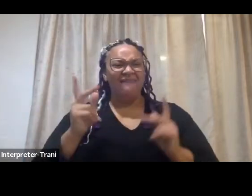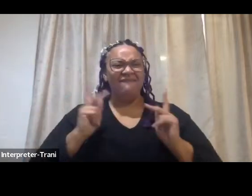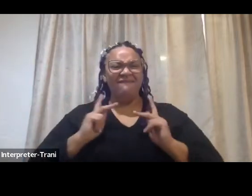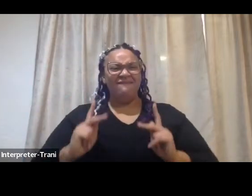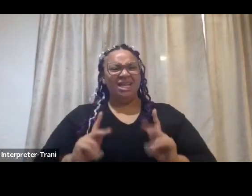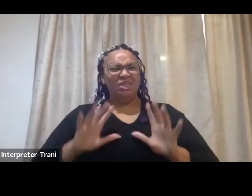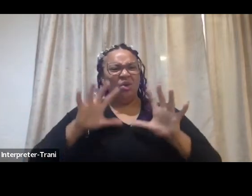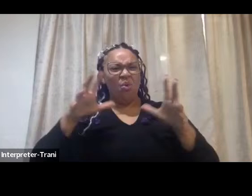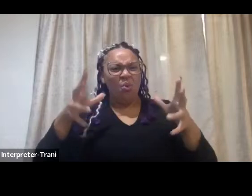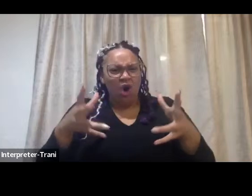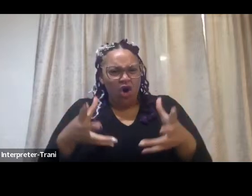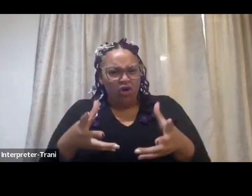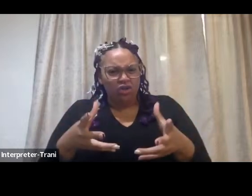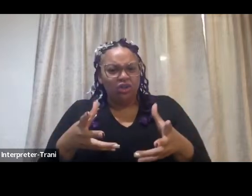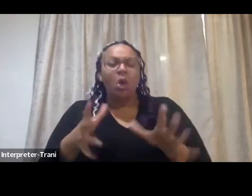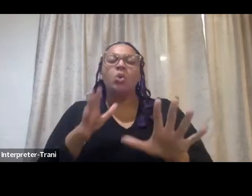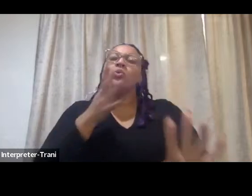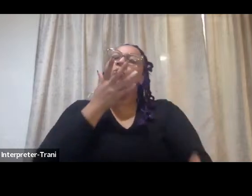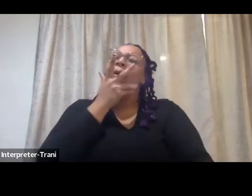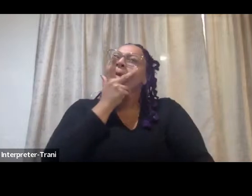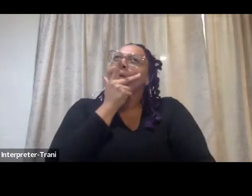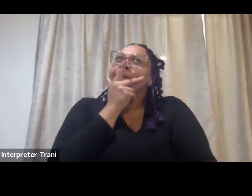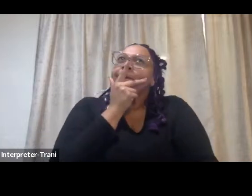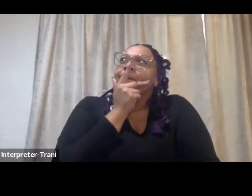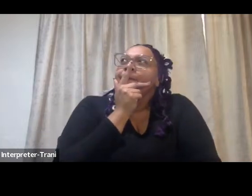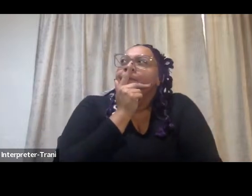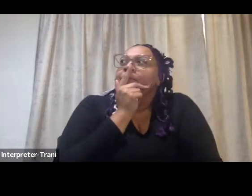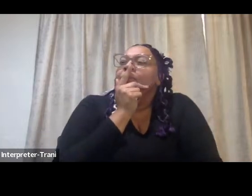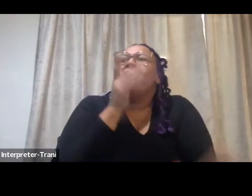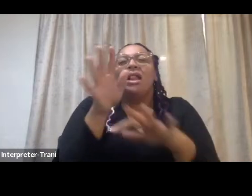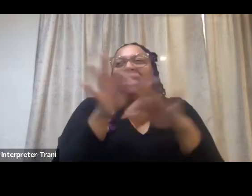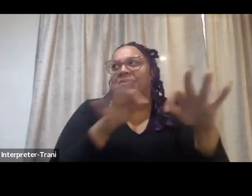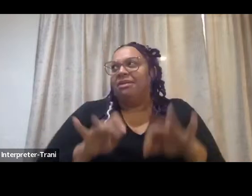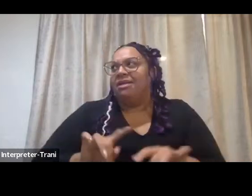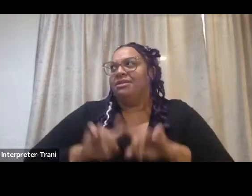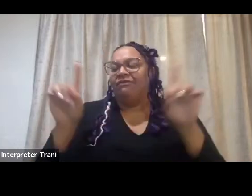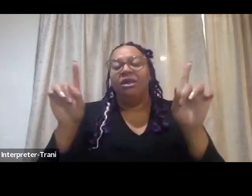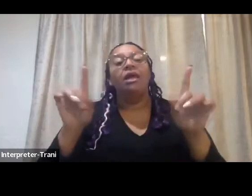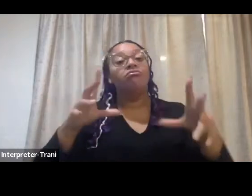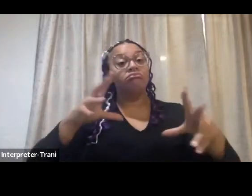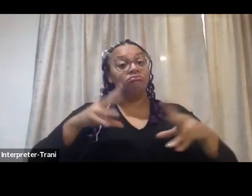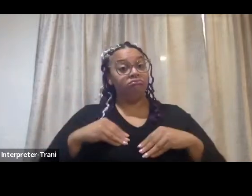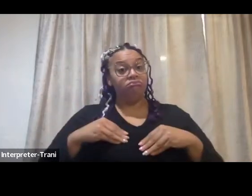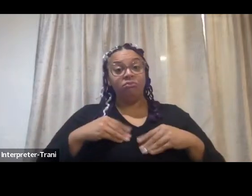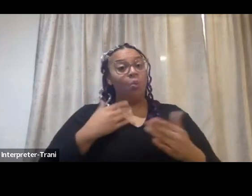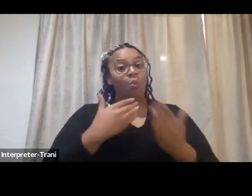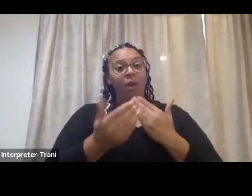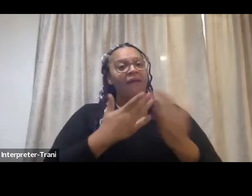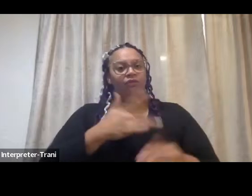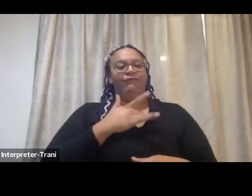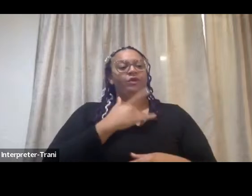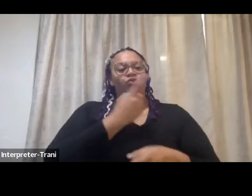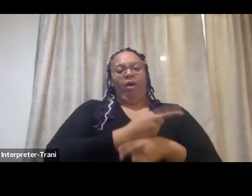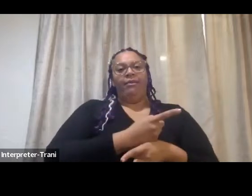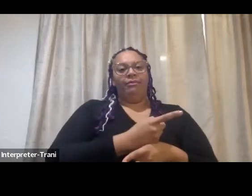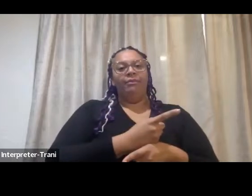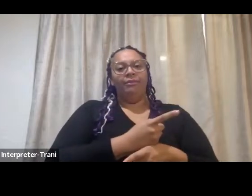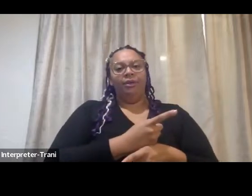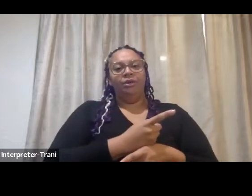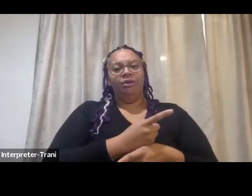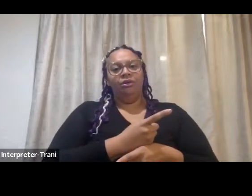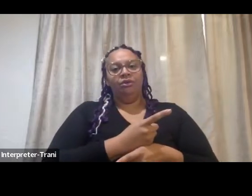stuff. Ooh, okay. I'll explain it in different ways. Take what resonates the best with you. So coins